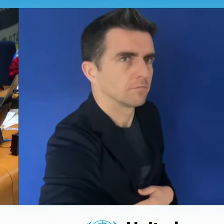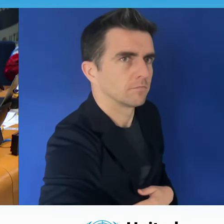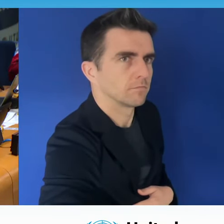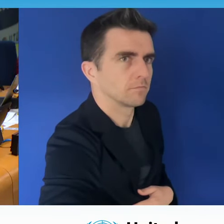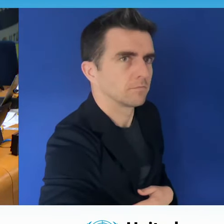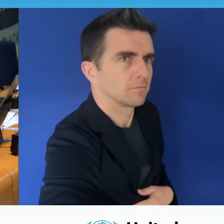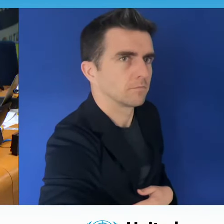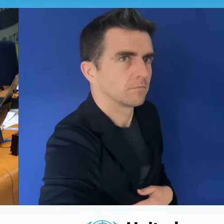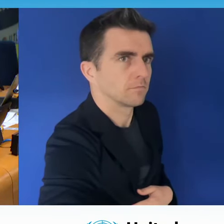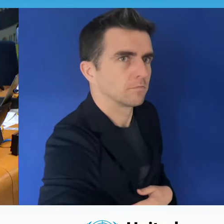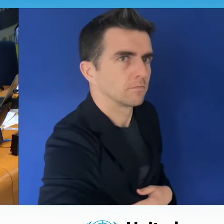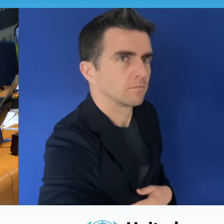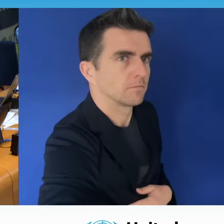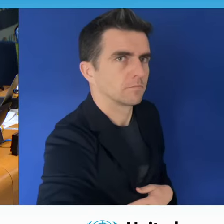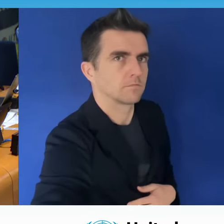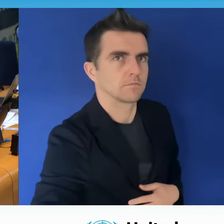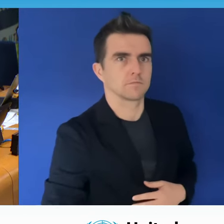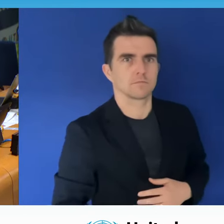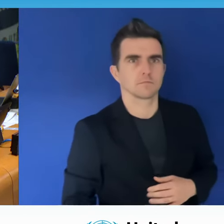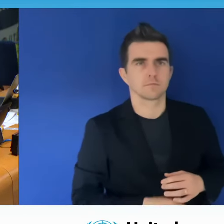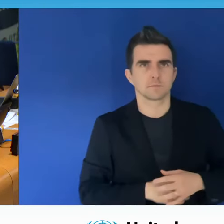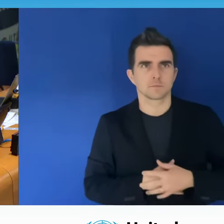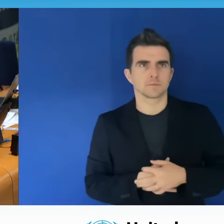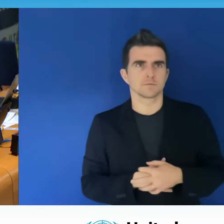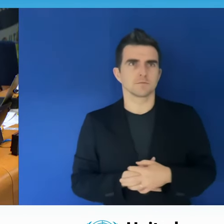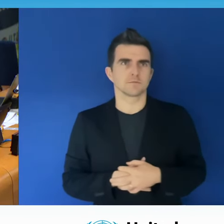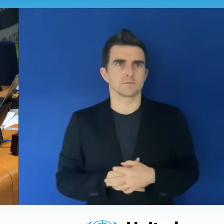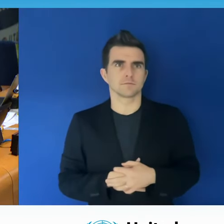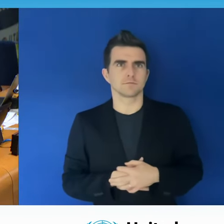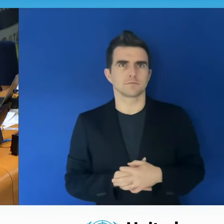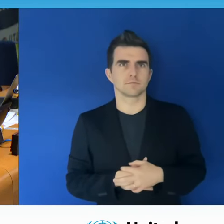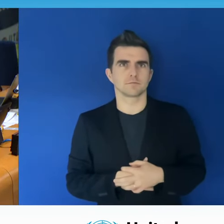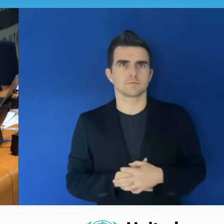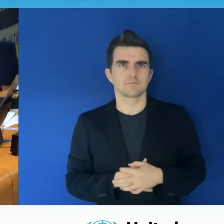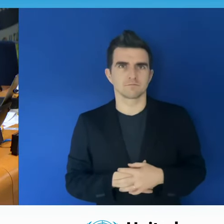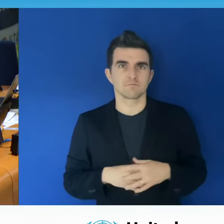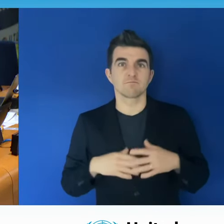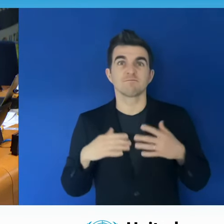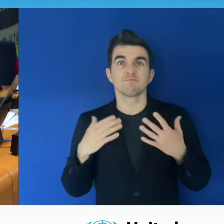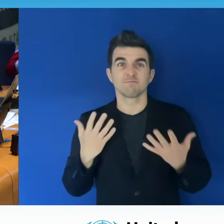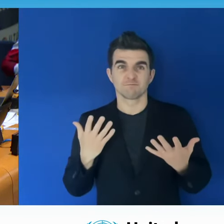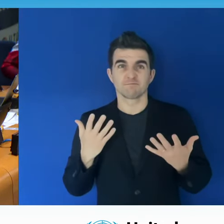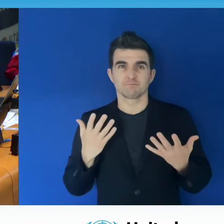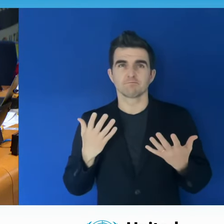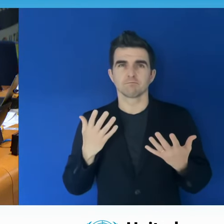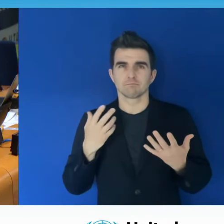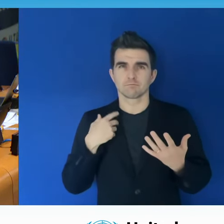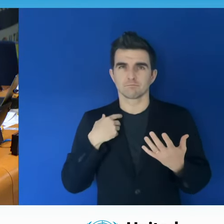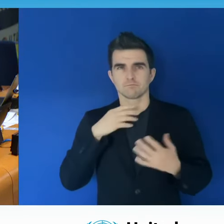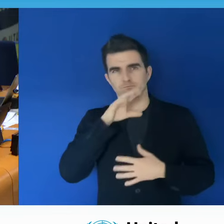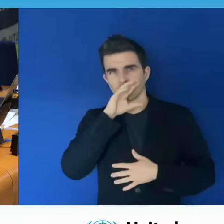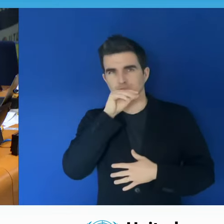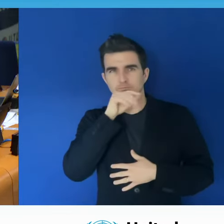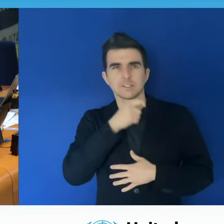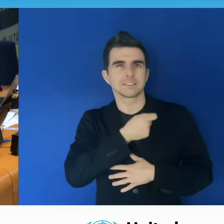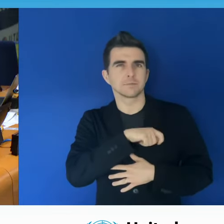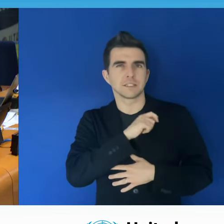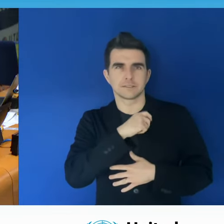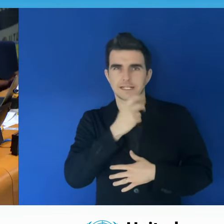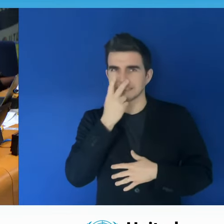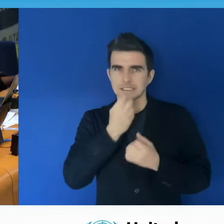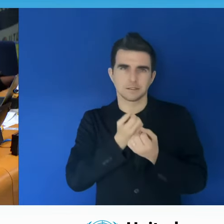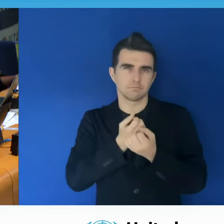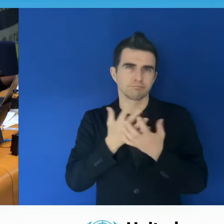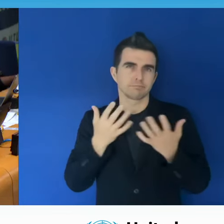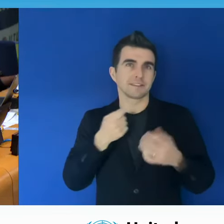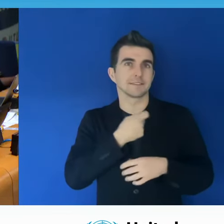room. And Augusta herself speaks very good Spanish because she was born in a city very close to my country, back in Uruguay.